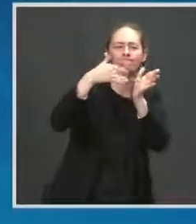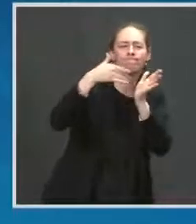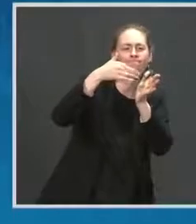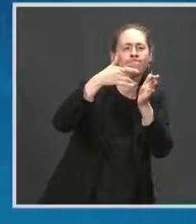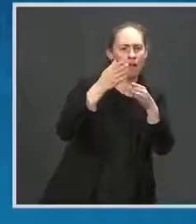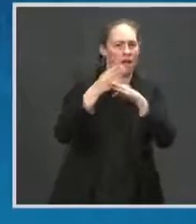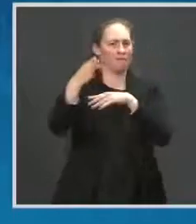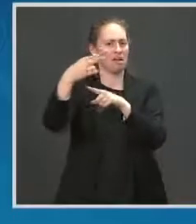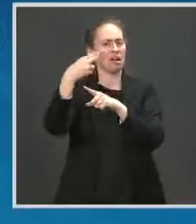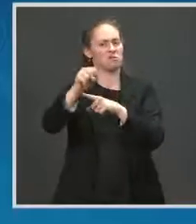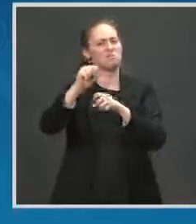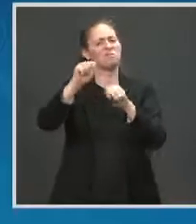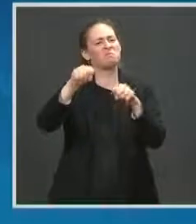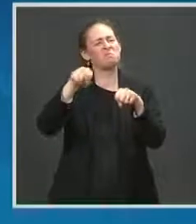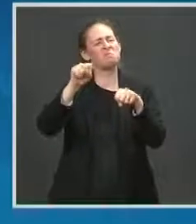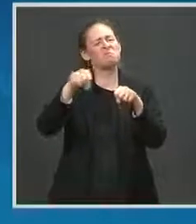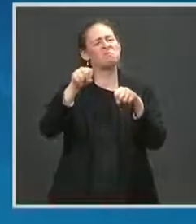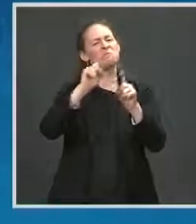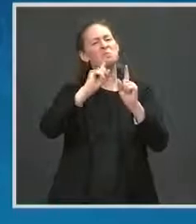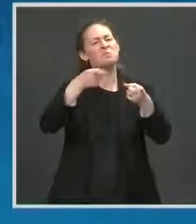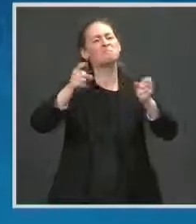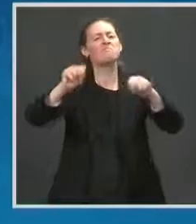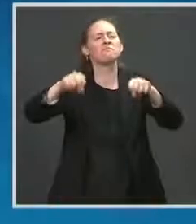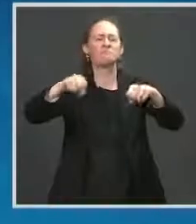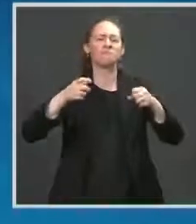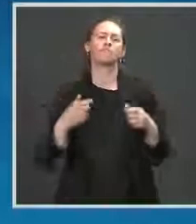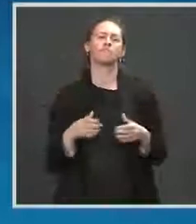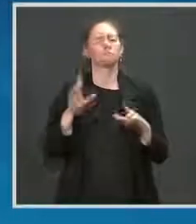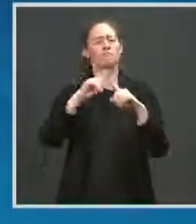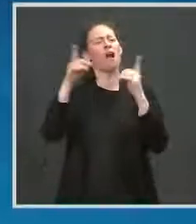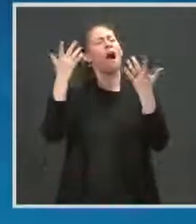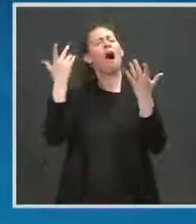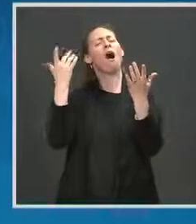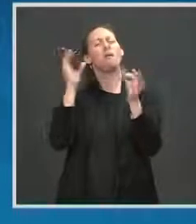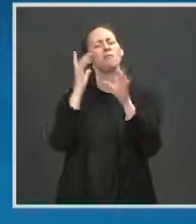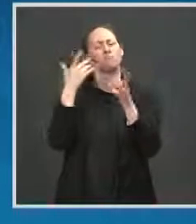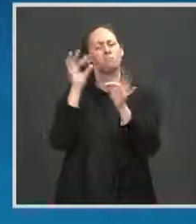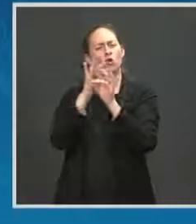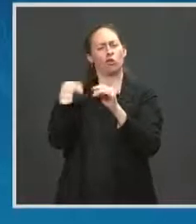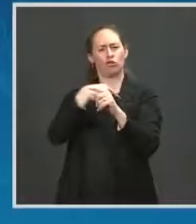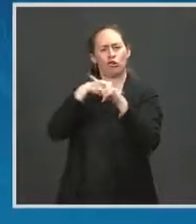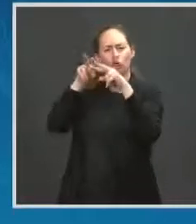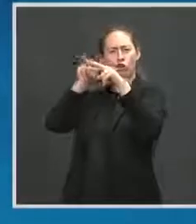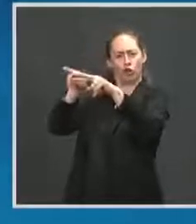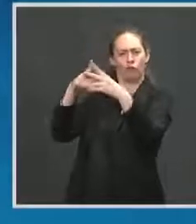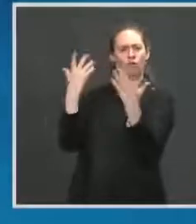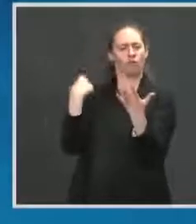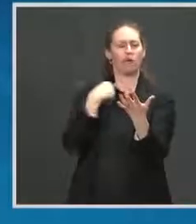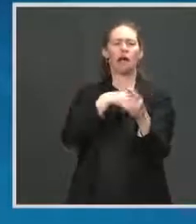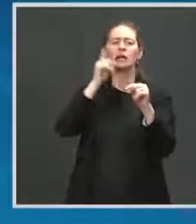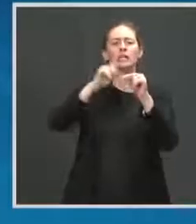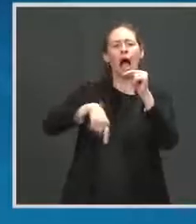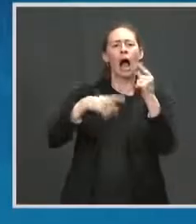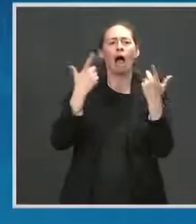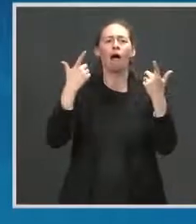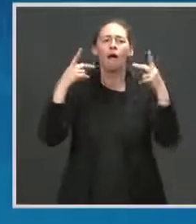high school. But here's how I think about that. We can't just talk about higher